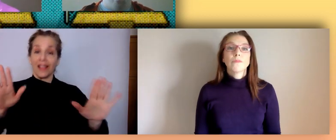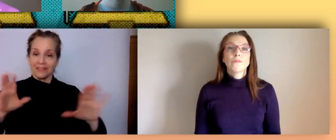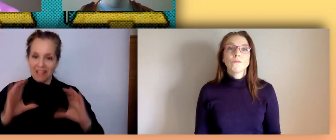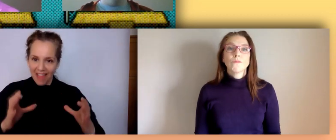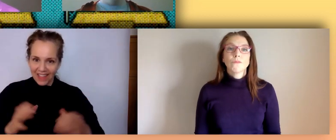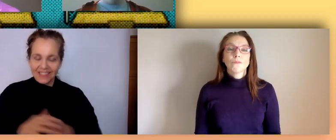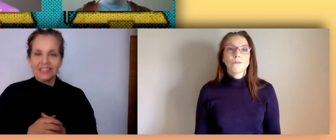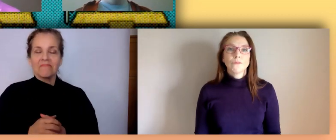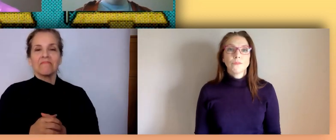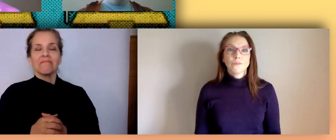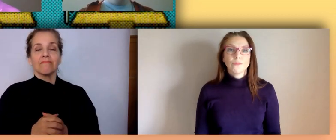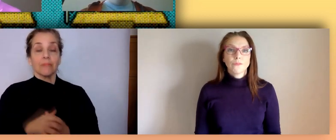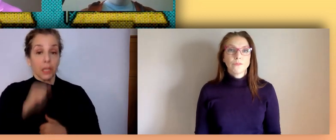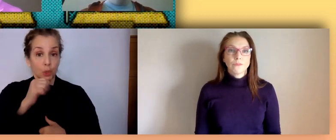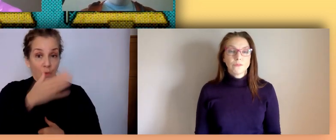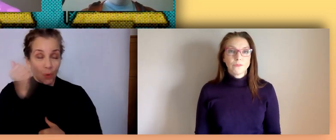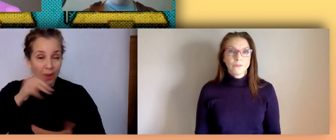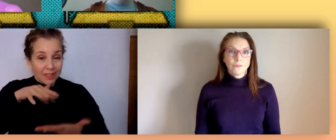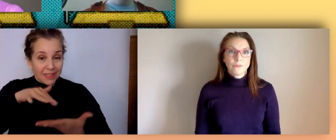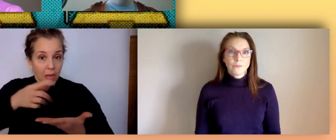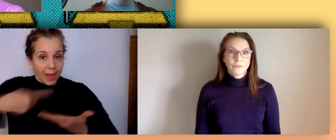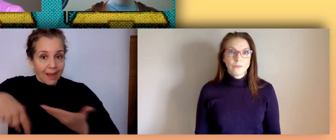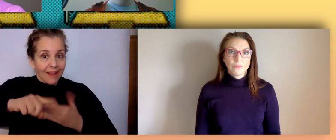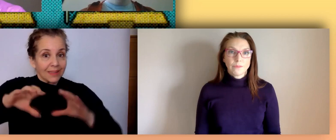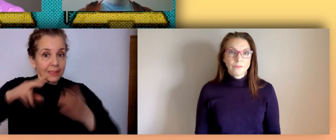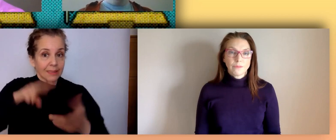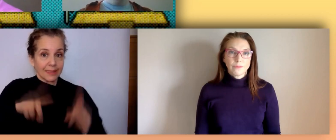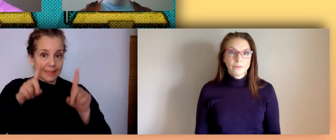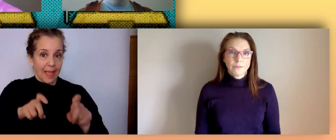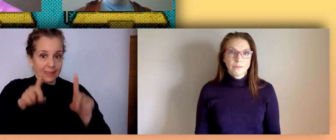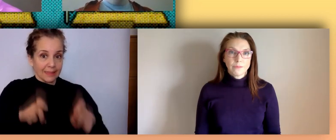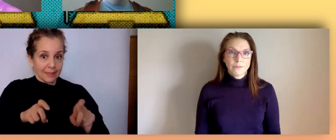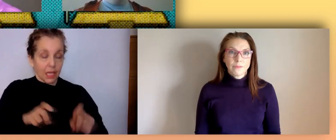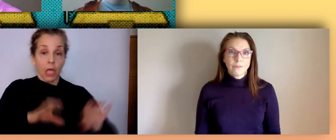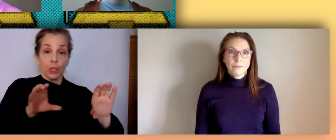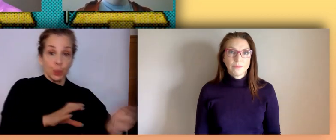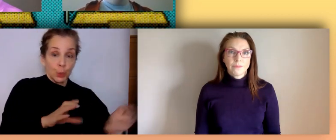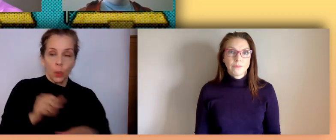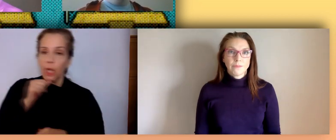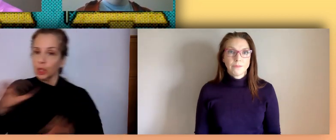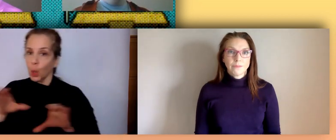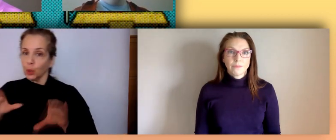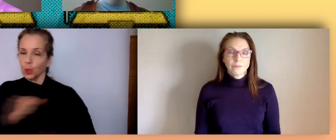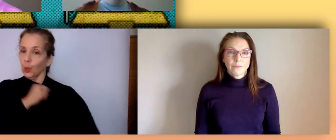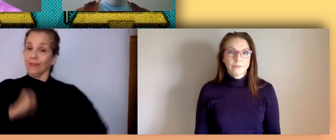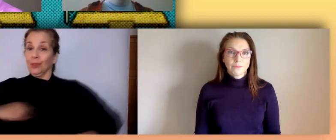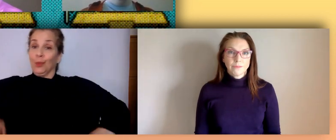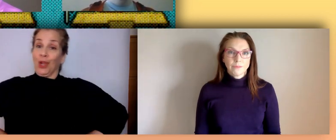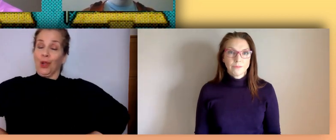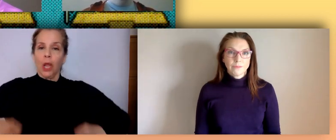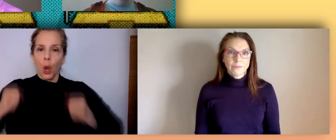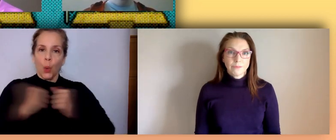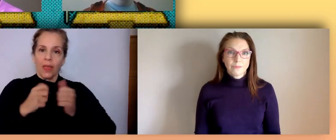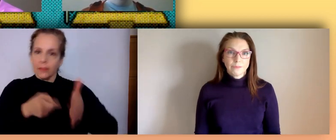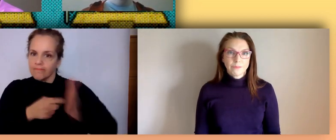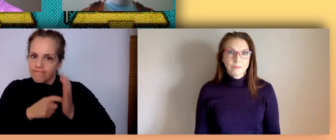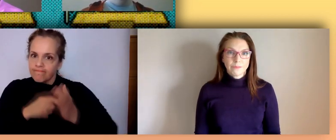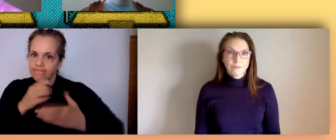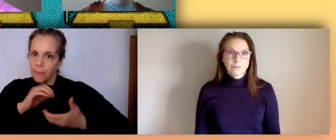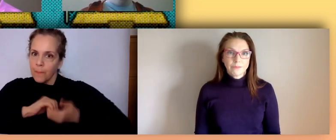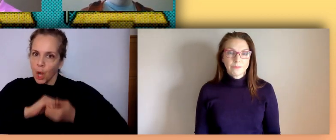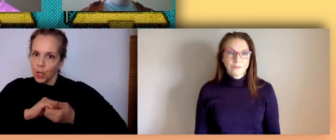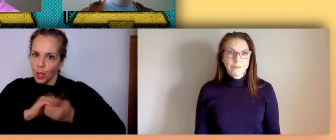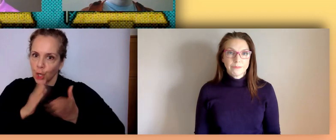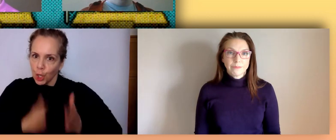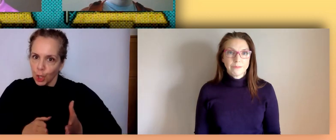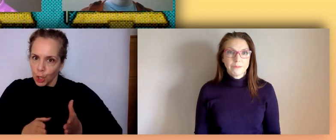Okay, class, don't forget to study for next week's test on the do's and don'ts of superheroing with your mandatory study